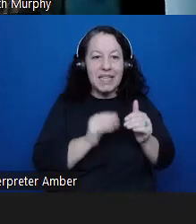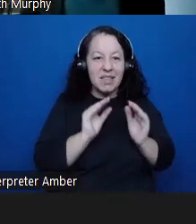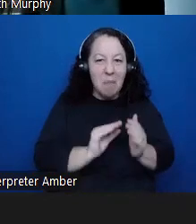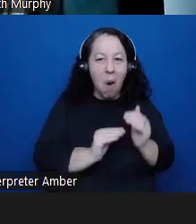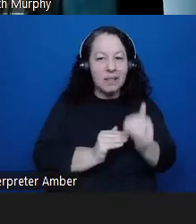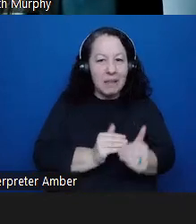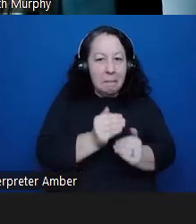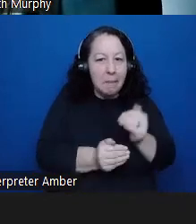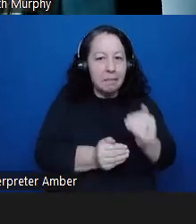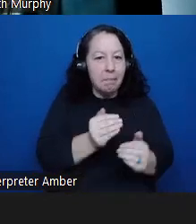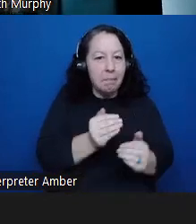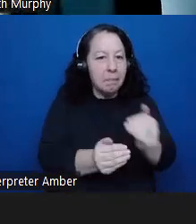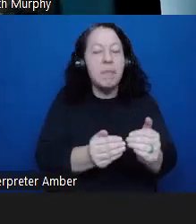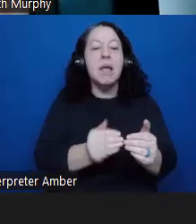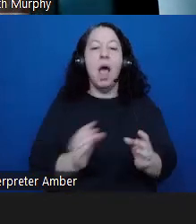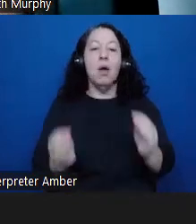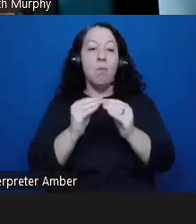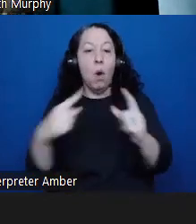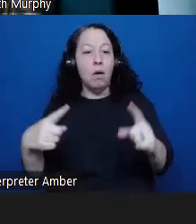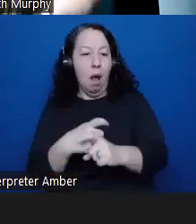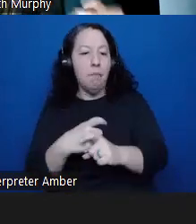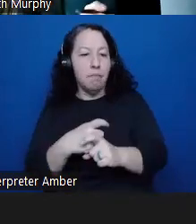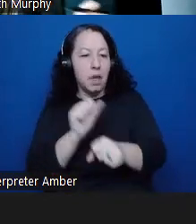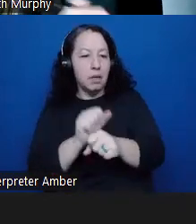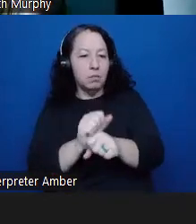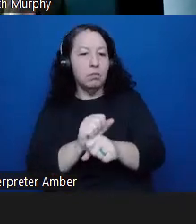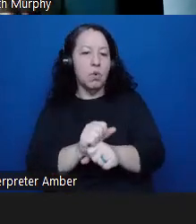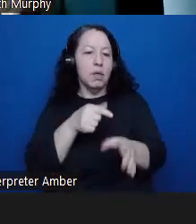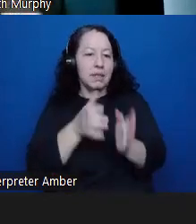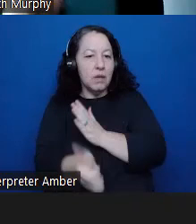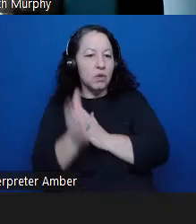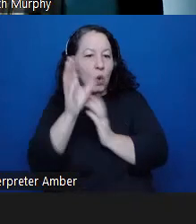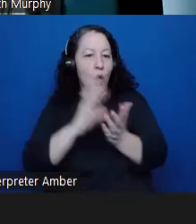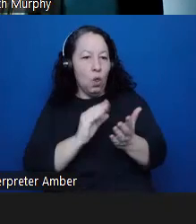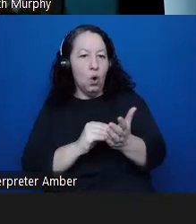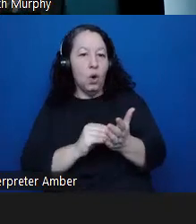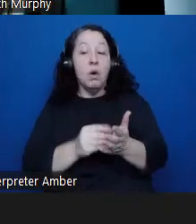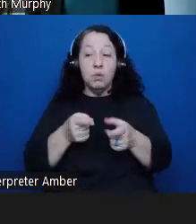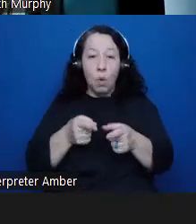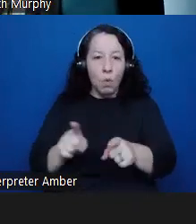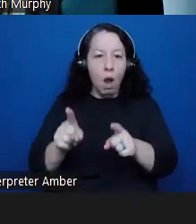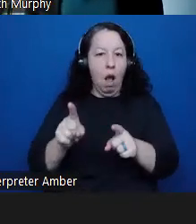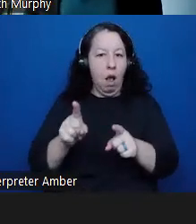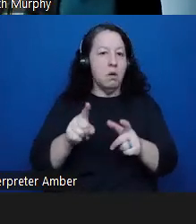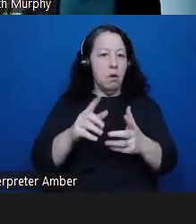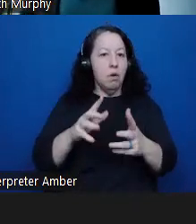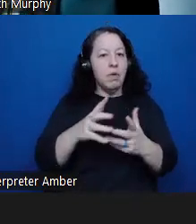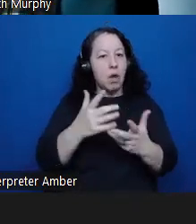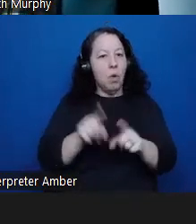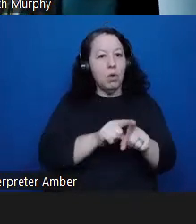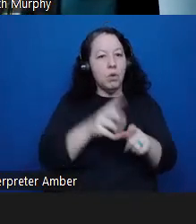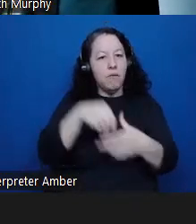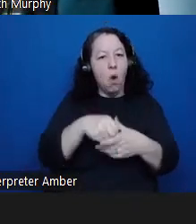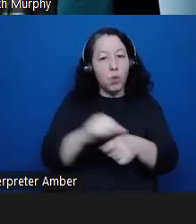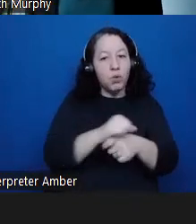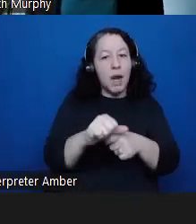complex tasks might be learned. This means that while still training, they are also contributing to the larger production process